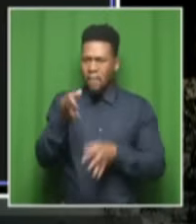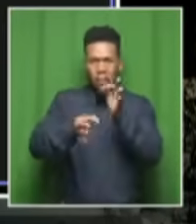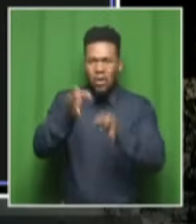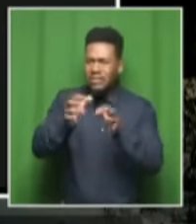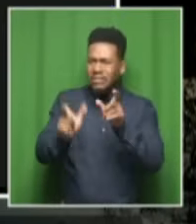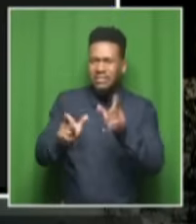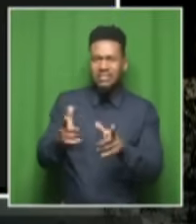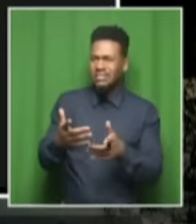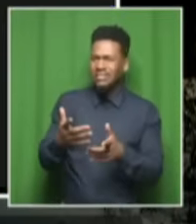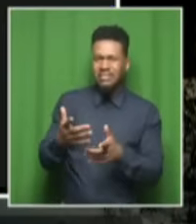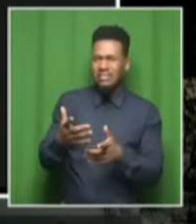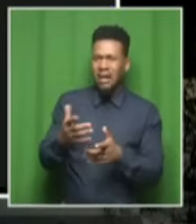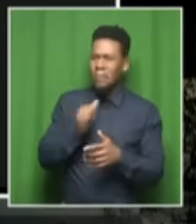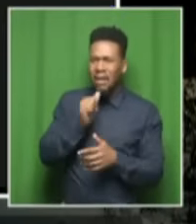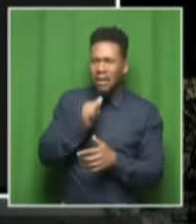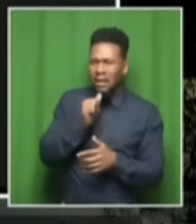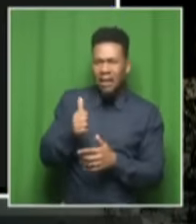politics.